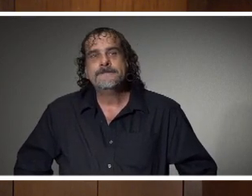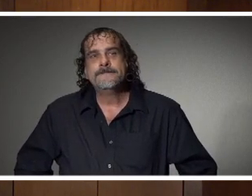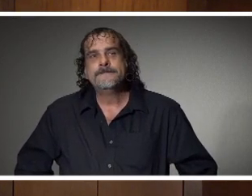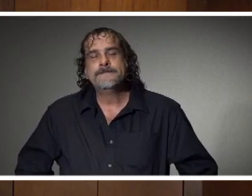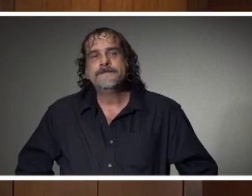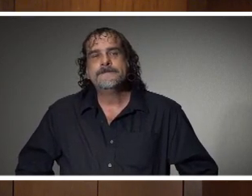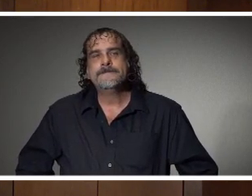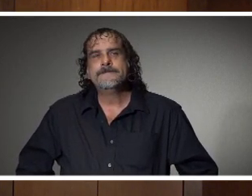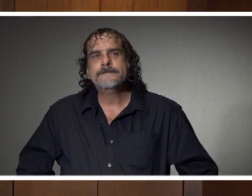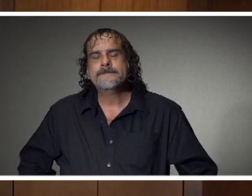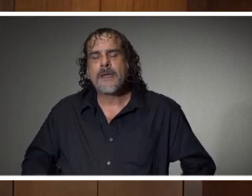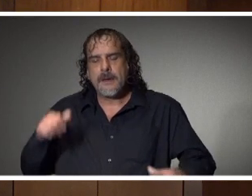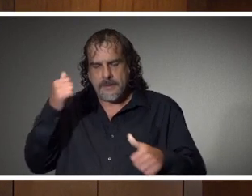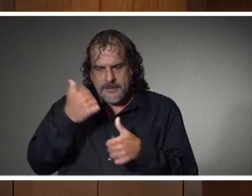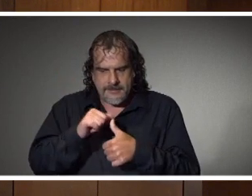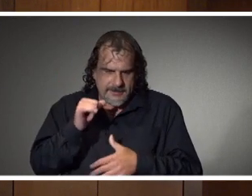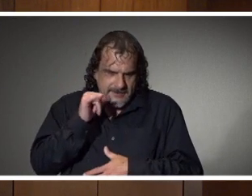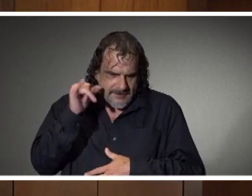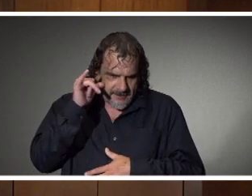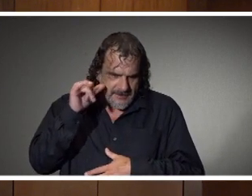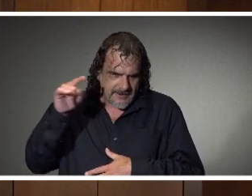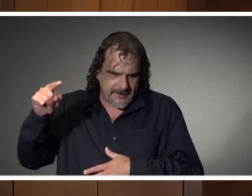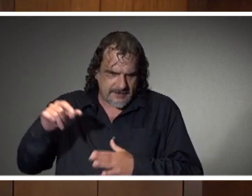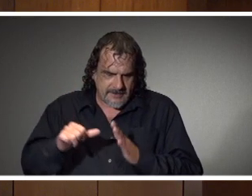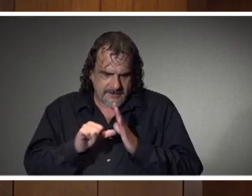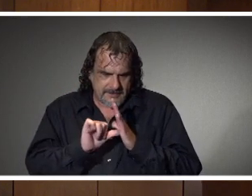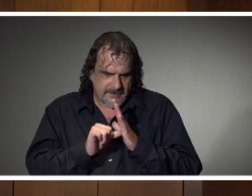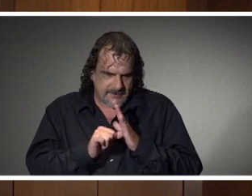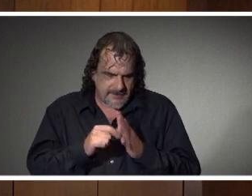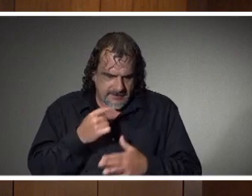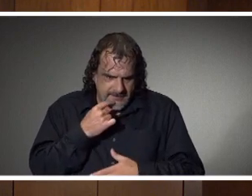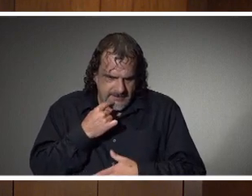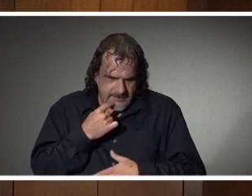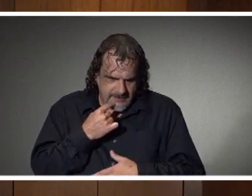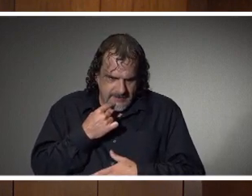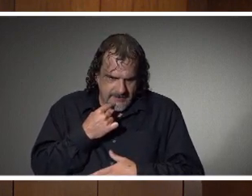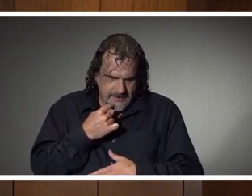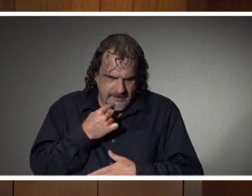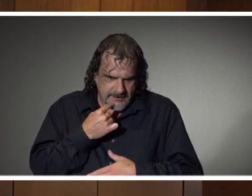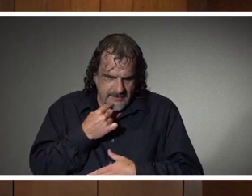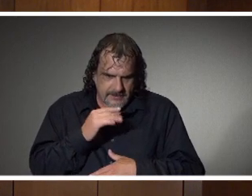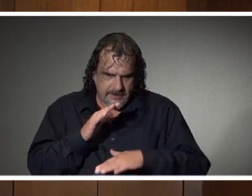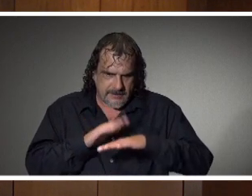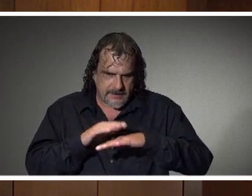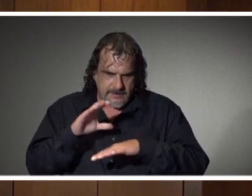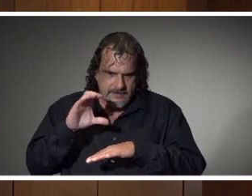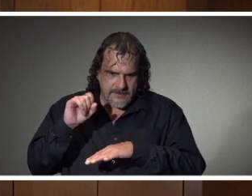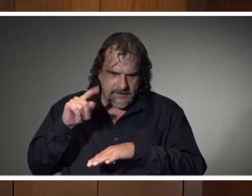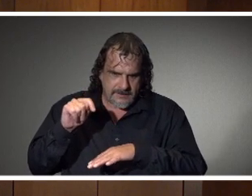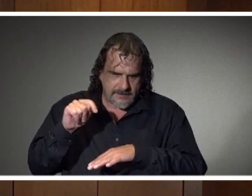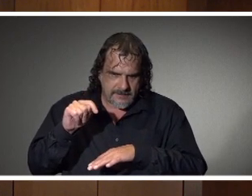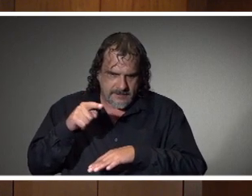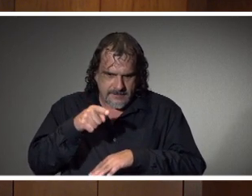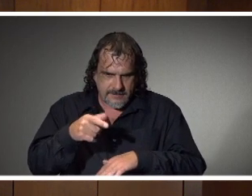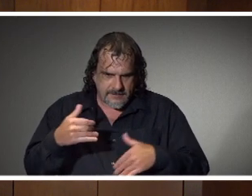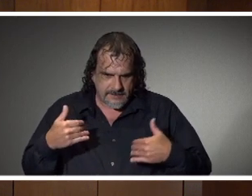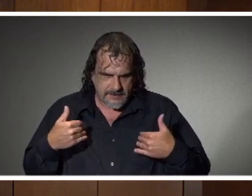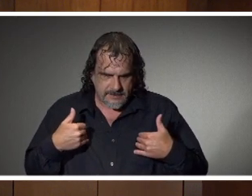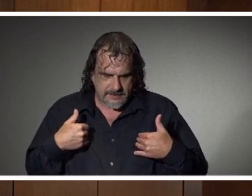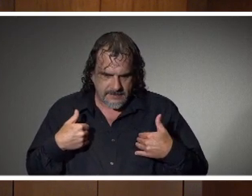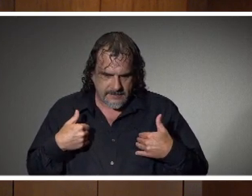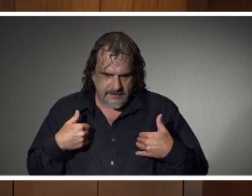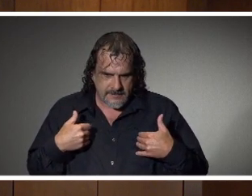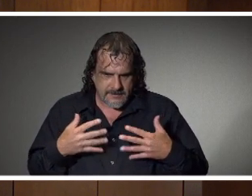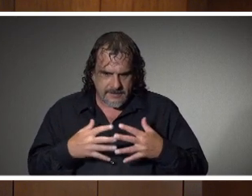I remember yesterday you expressed, Governor, that being on the coast, there was a lot of